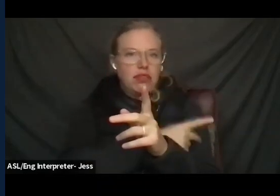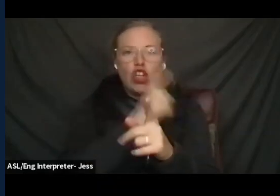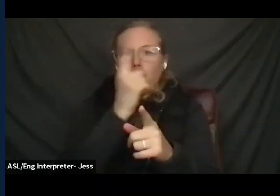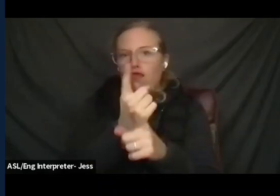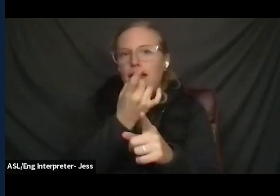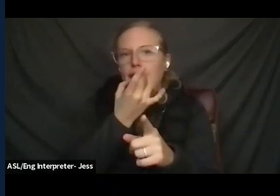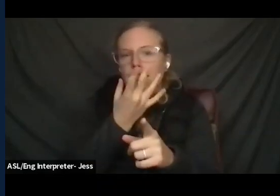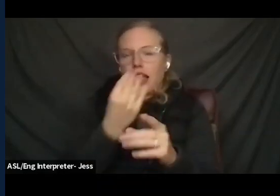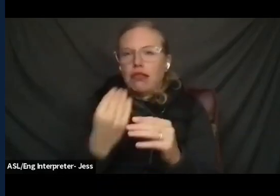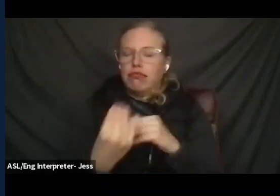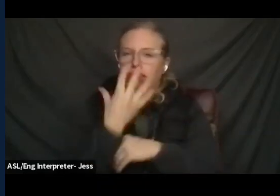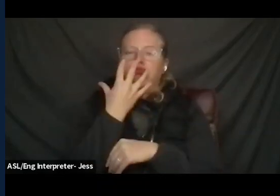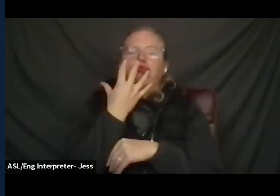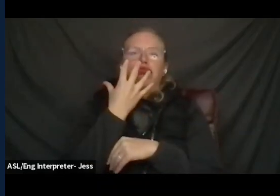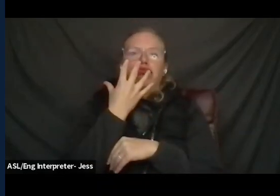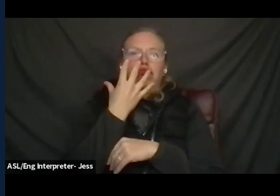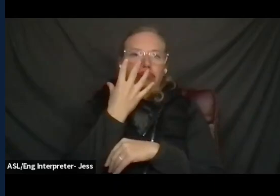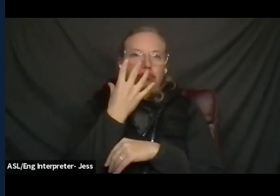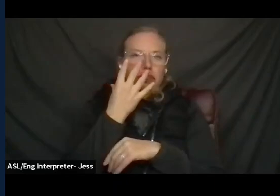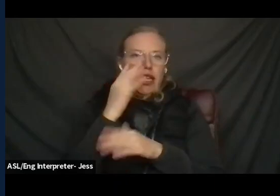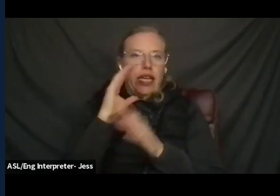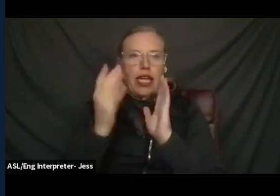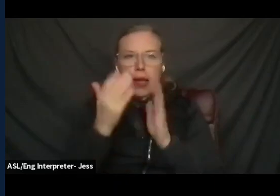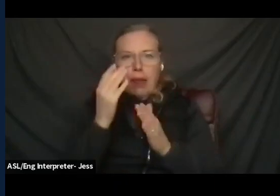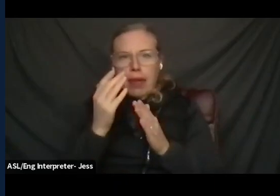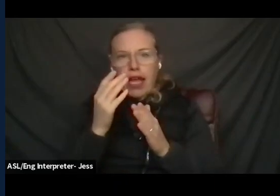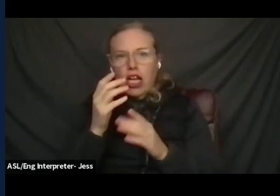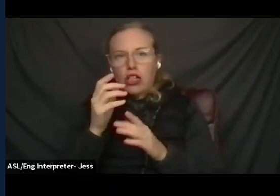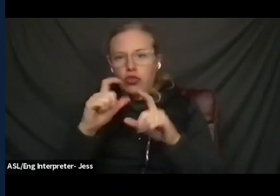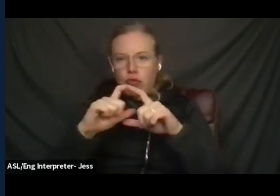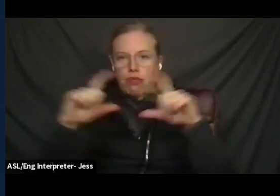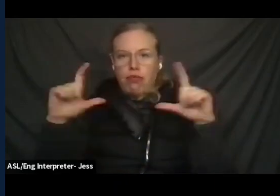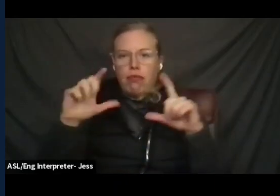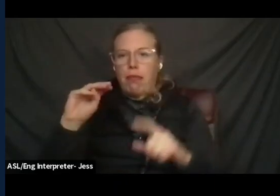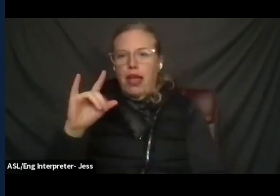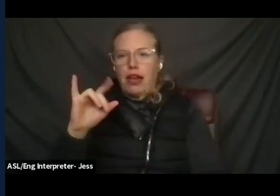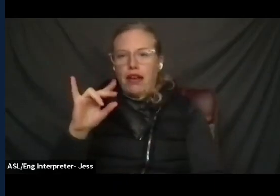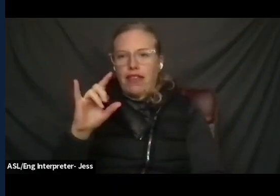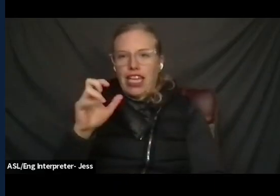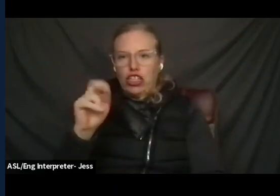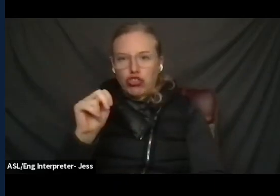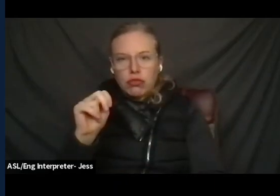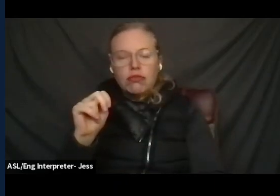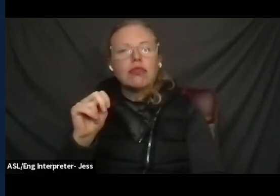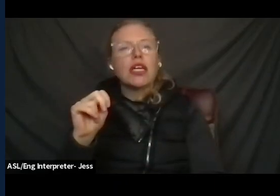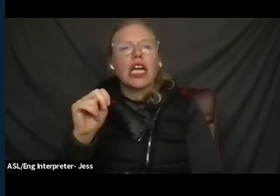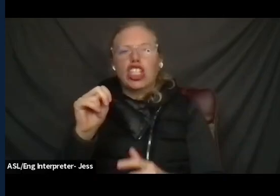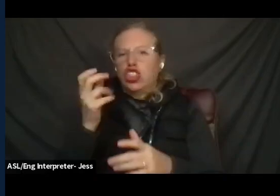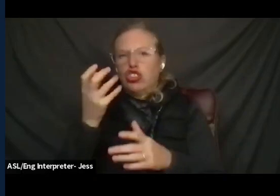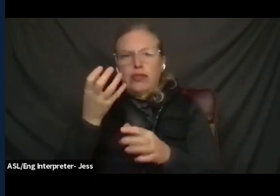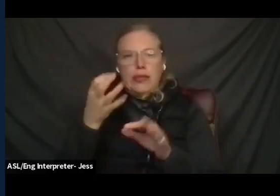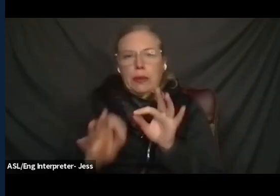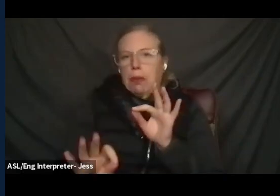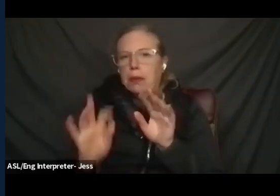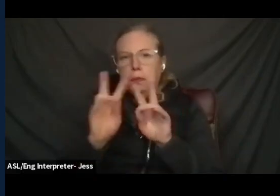lighting can make sometimes more difference than a magnification. So just getting that done, and then magnification